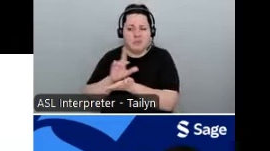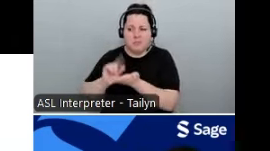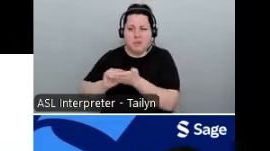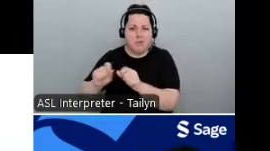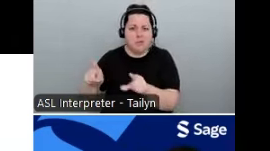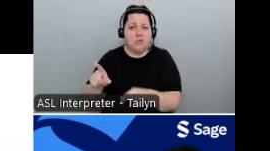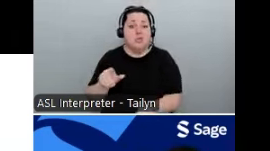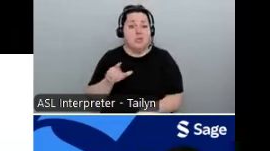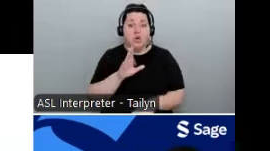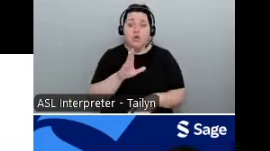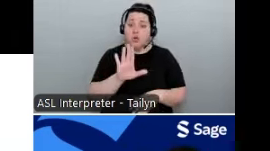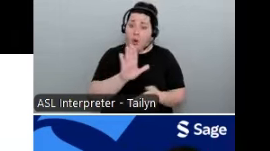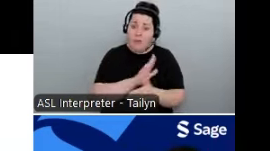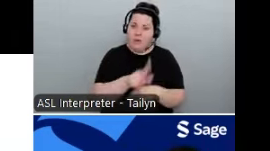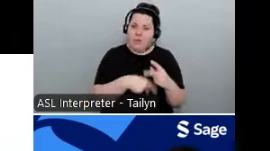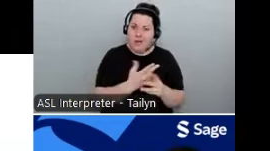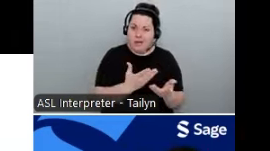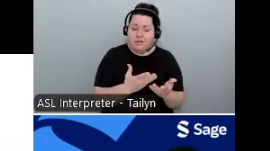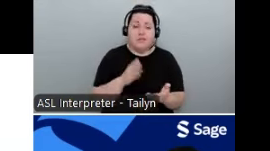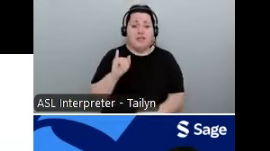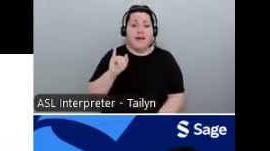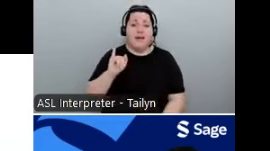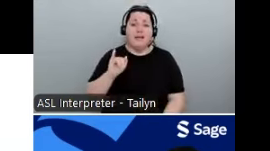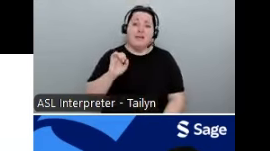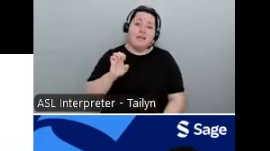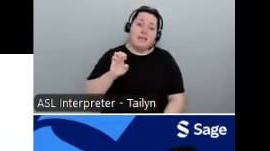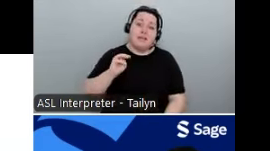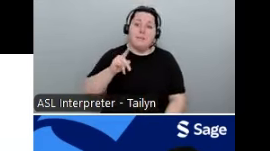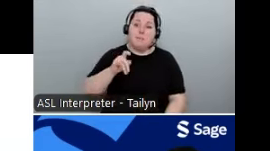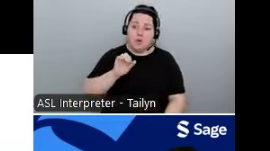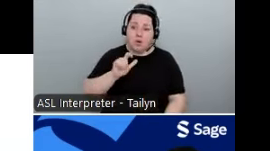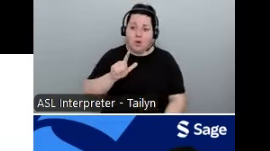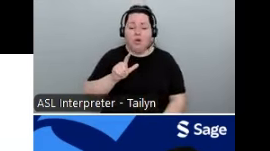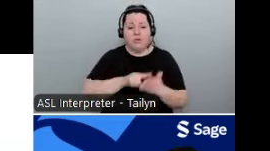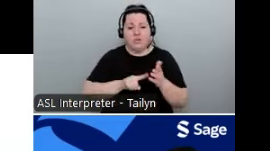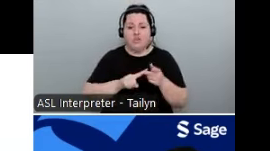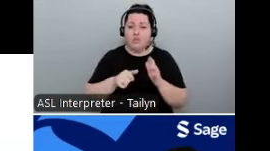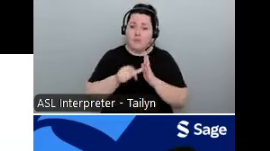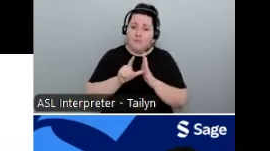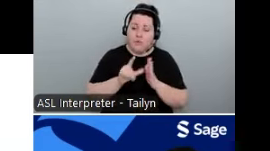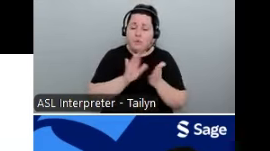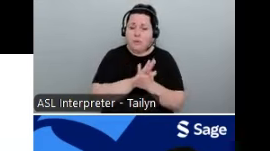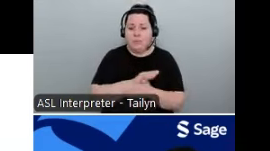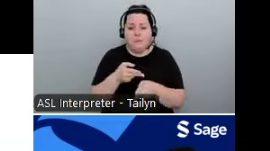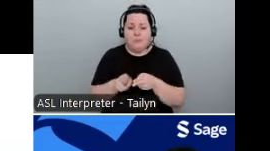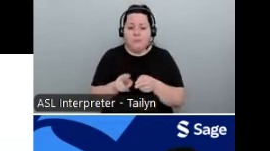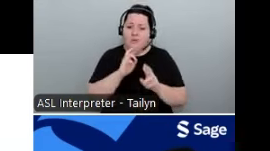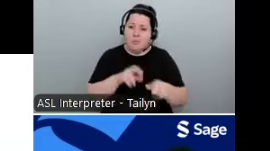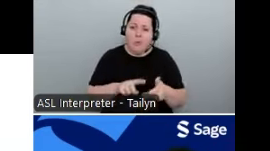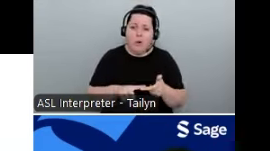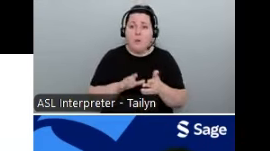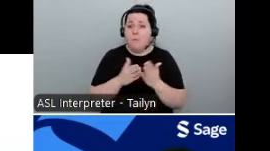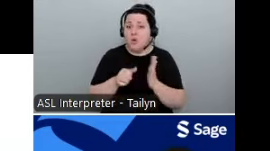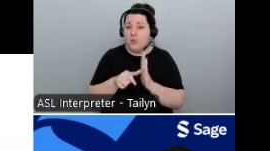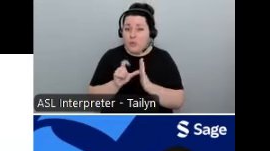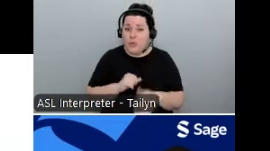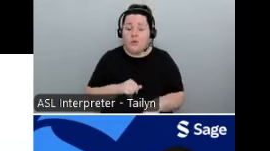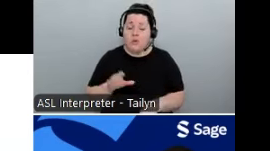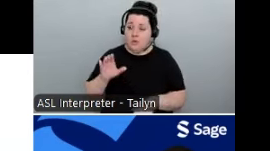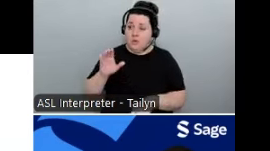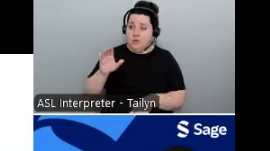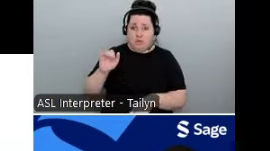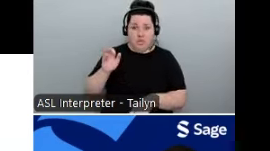are you publishing? Is it empirical research, a review paper, brief report, or a book review? Does the journal